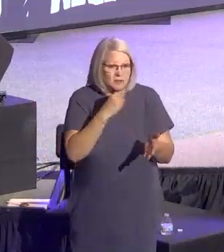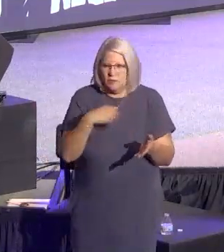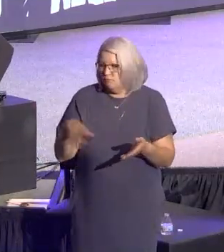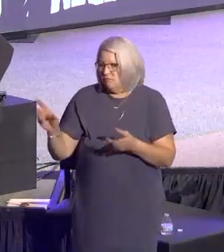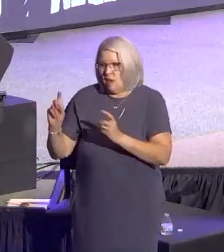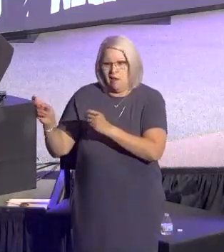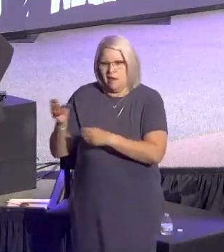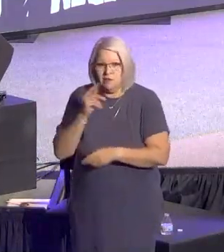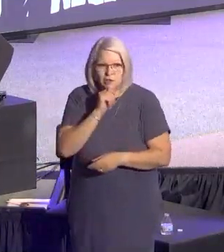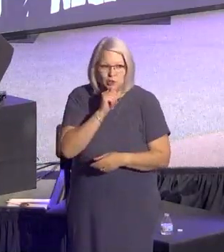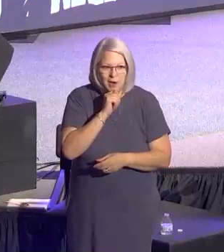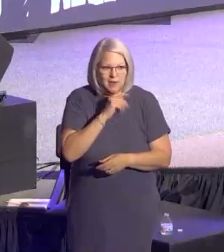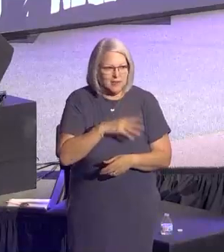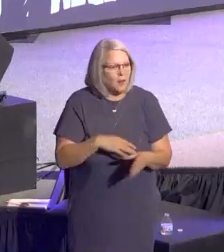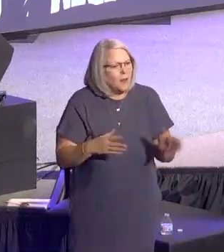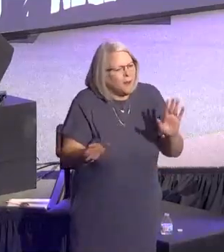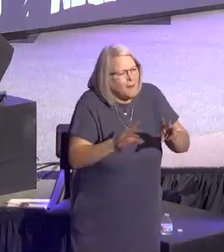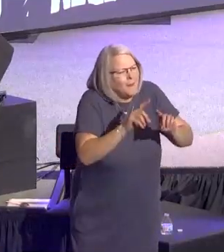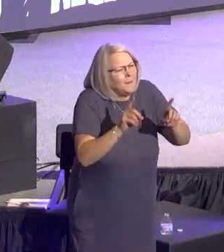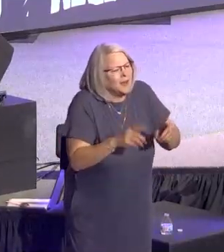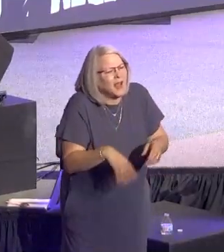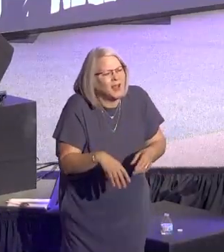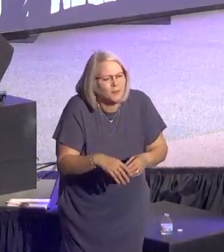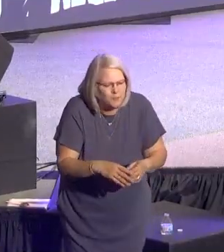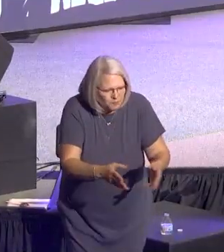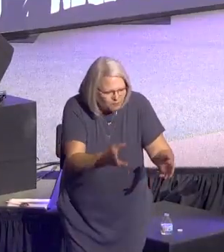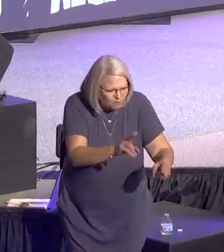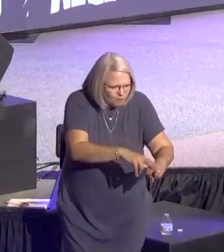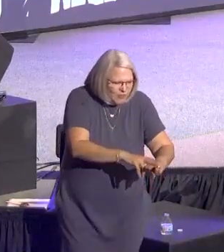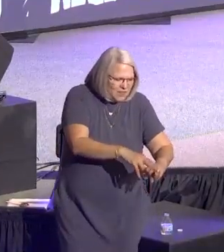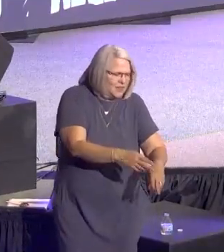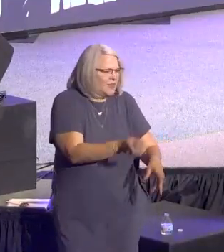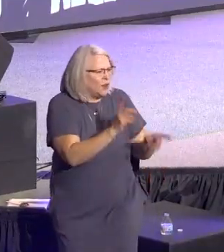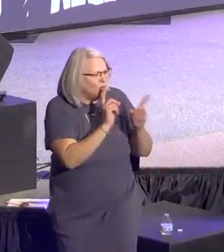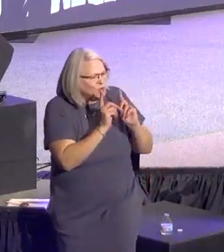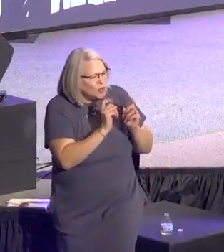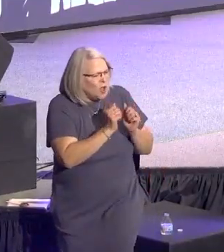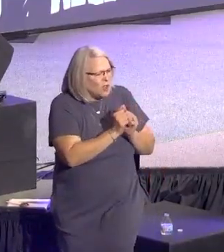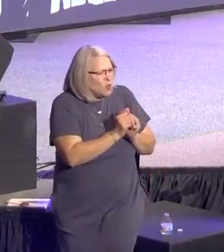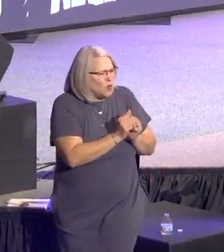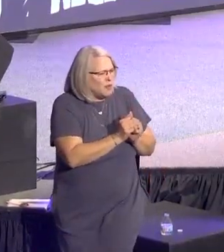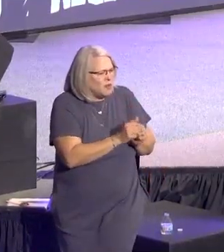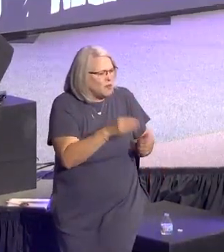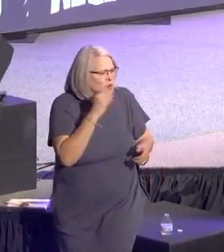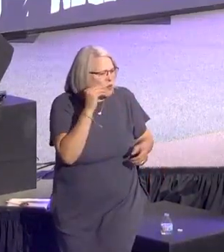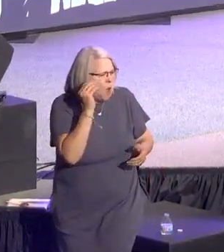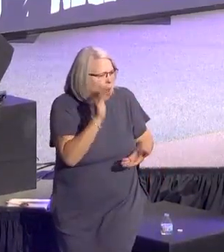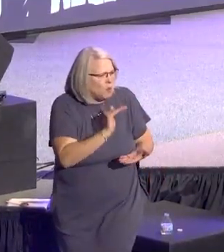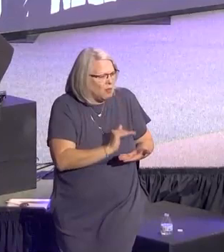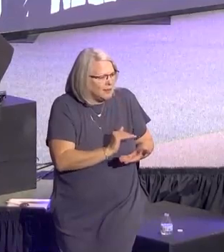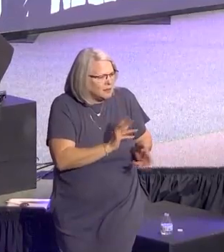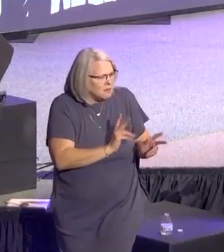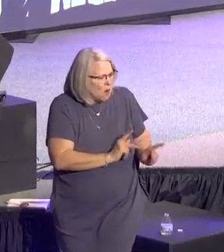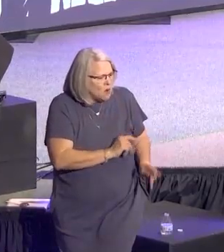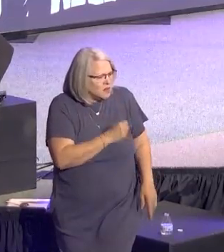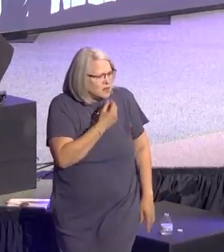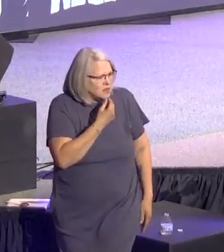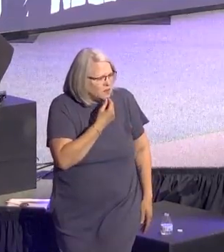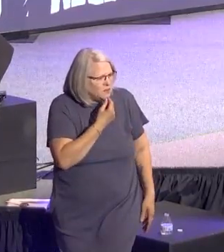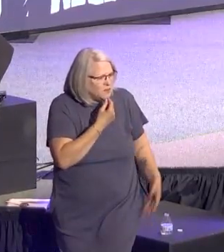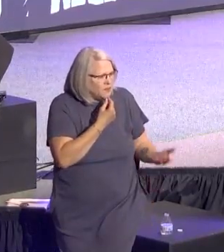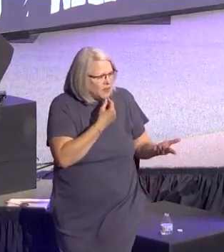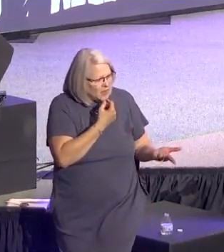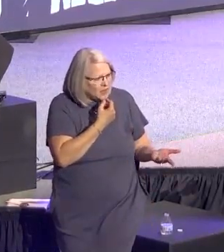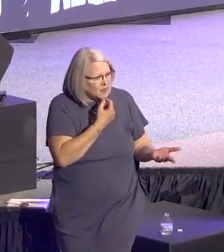I began to realize that he was there to teach me something more than for me to give him something, because I was preparing for this message.